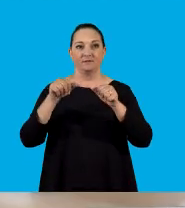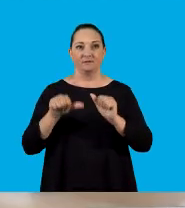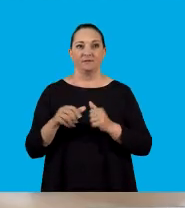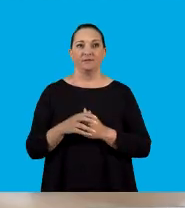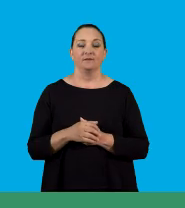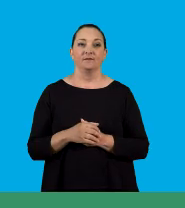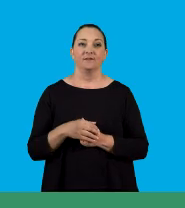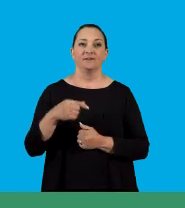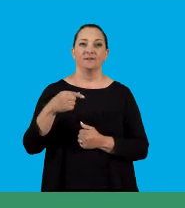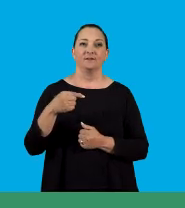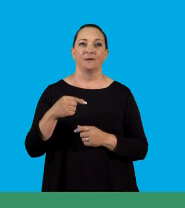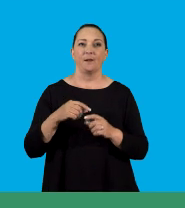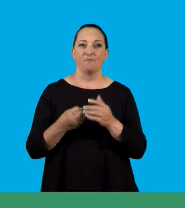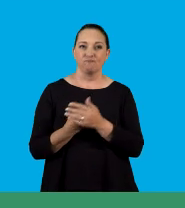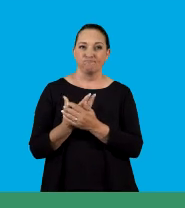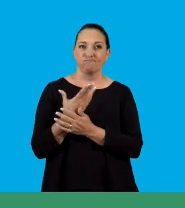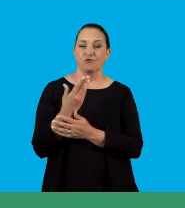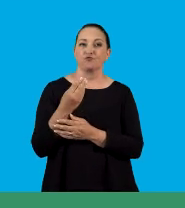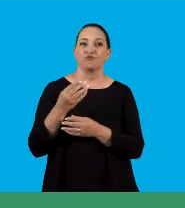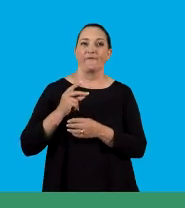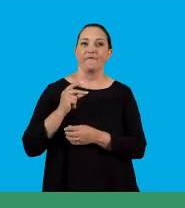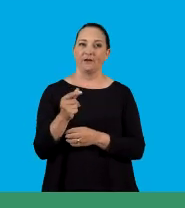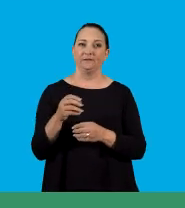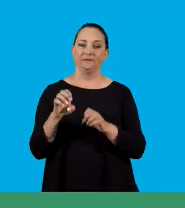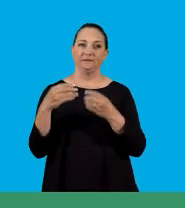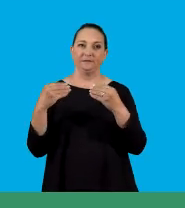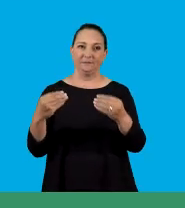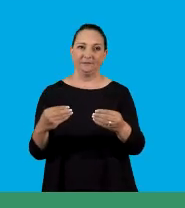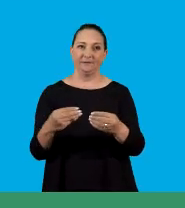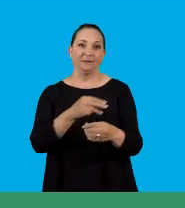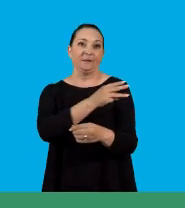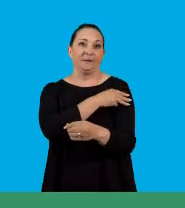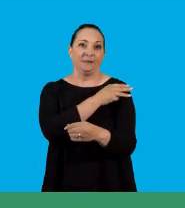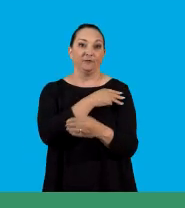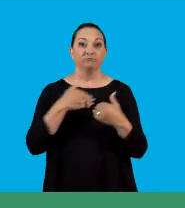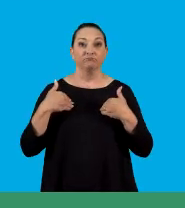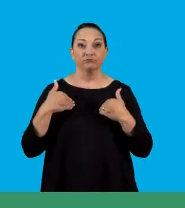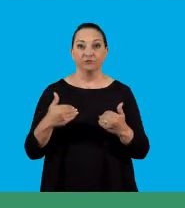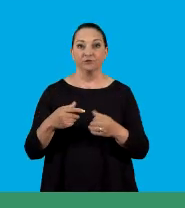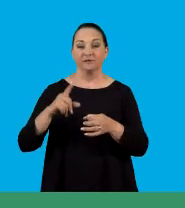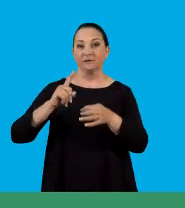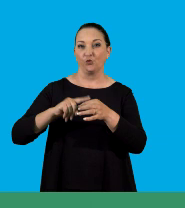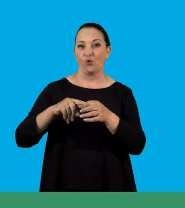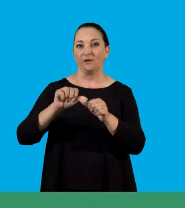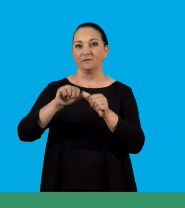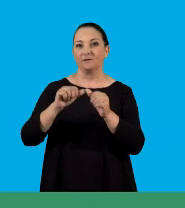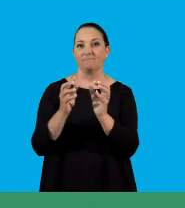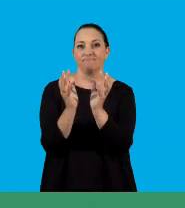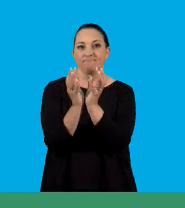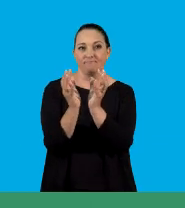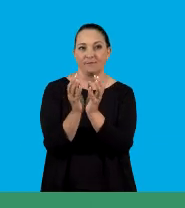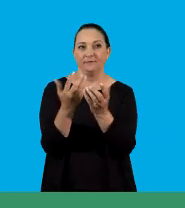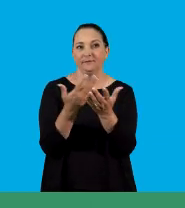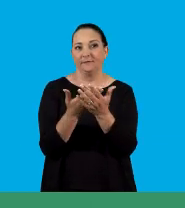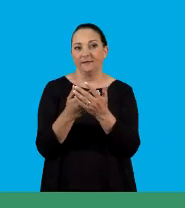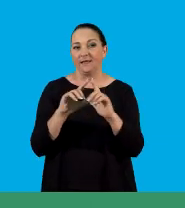the idea that the Grow Fast Enterprise Management introduced quality cycles to discuss ways to